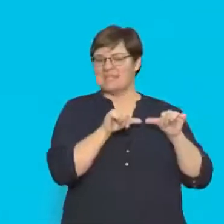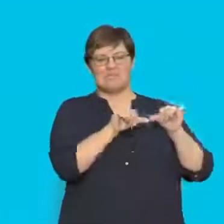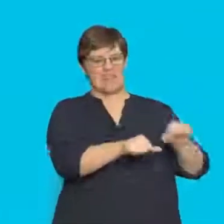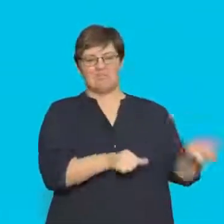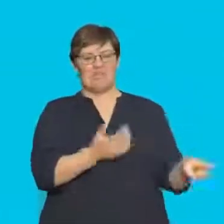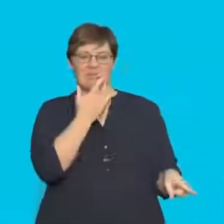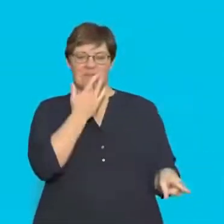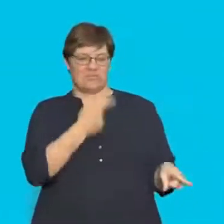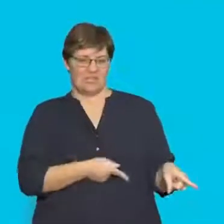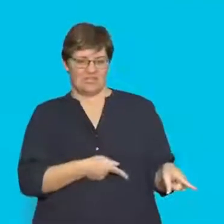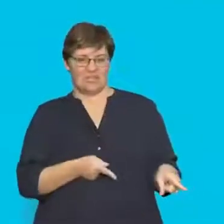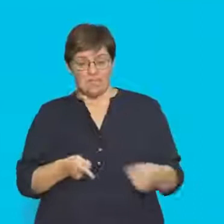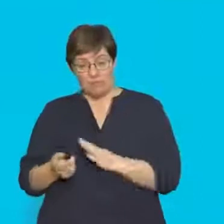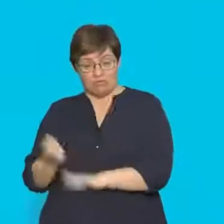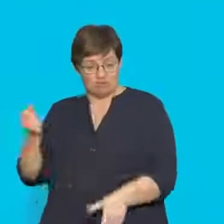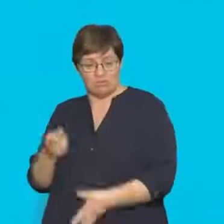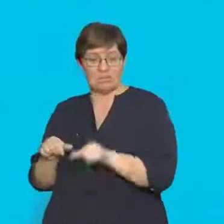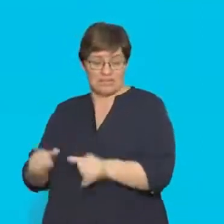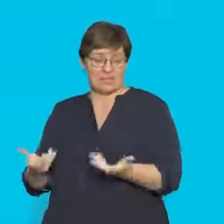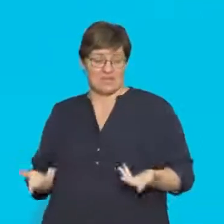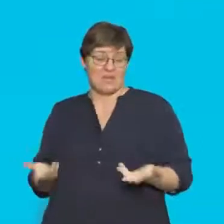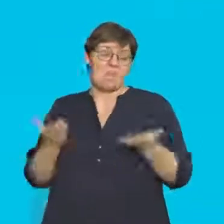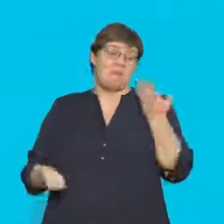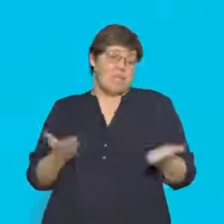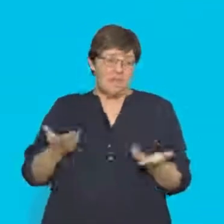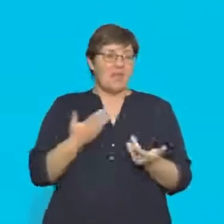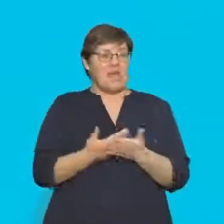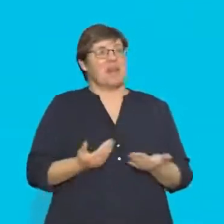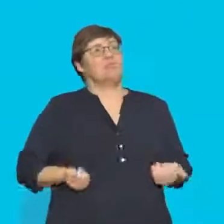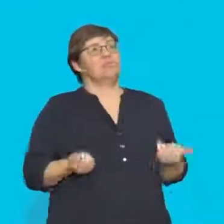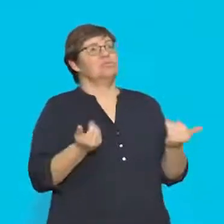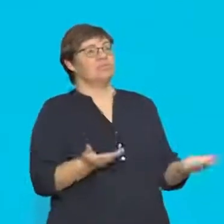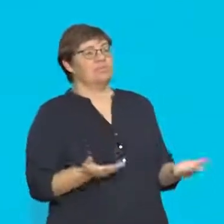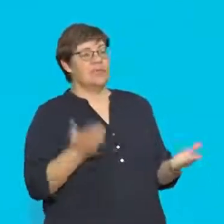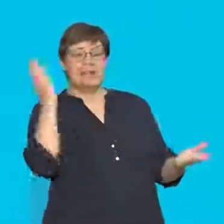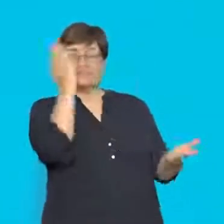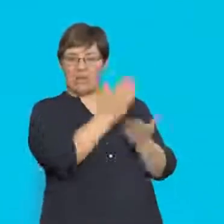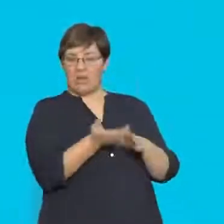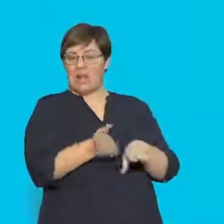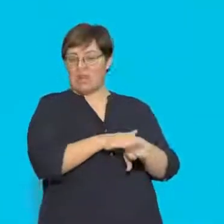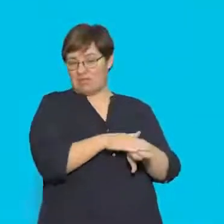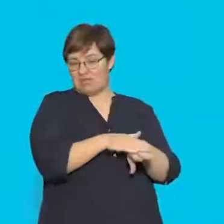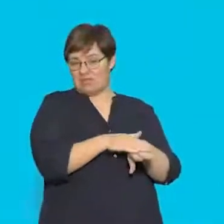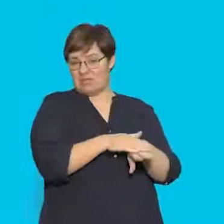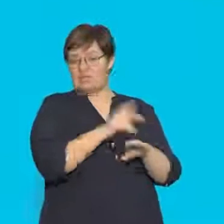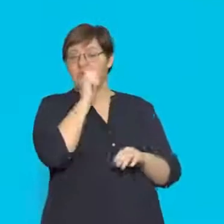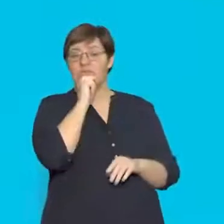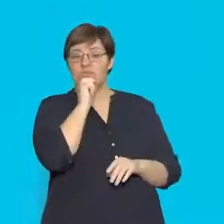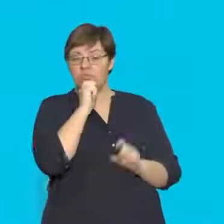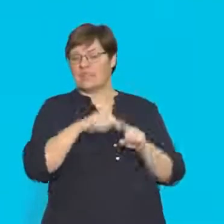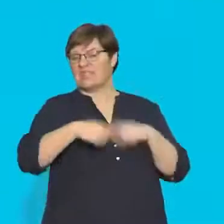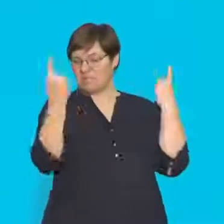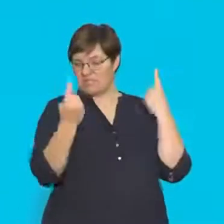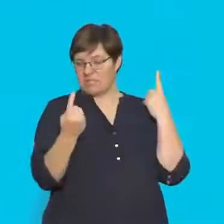not sustainable to do that. I suppose we could produce direct current using a